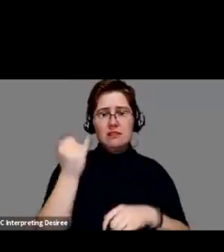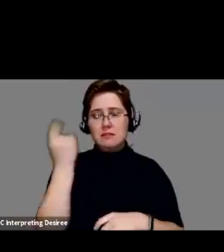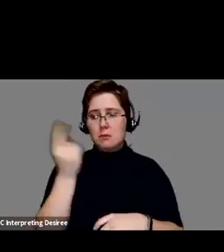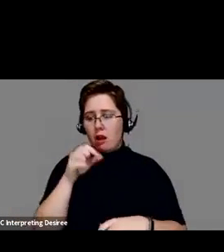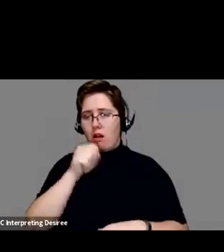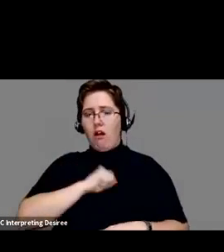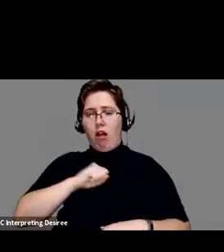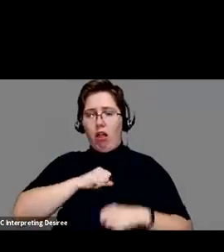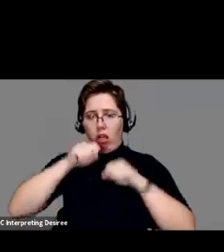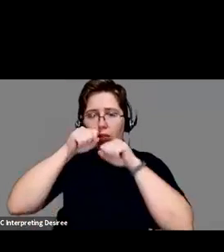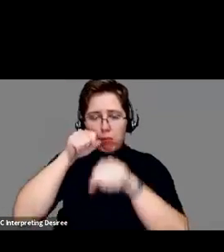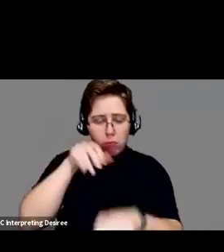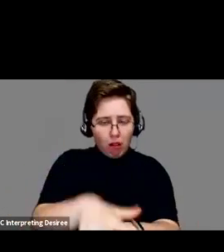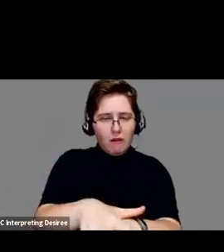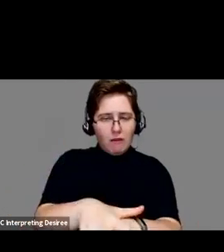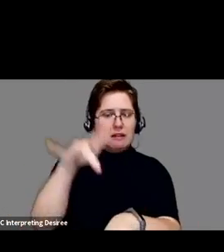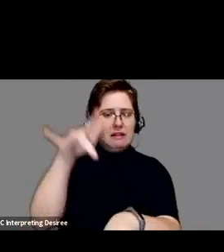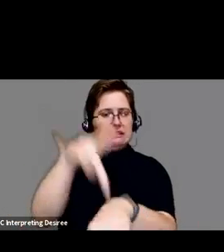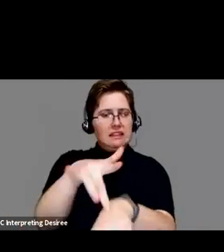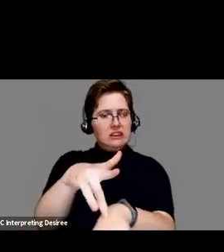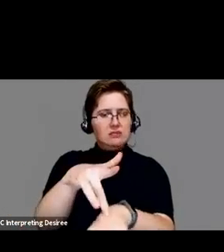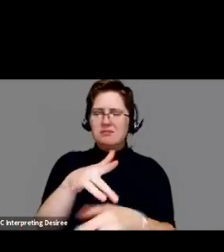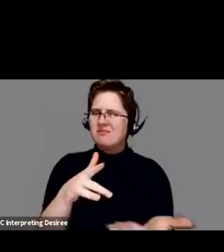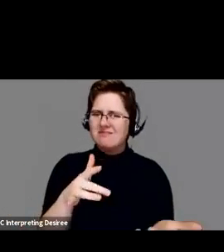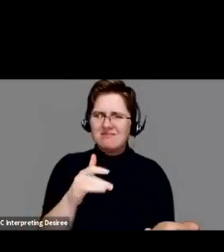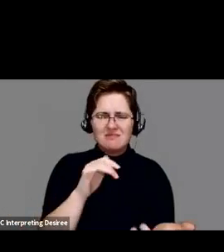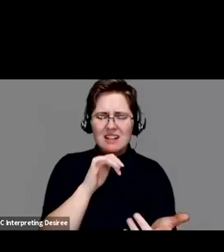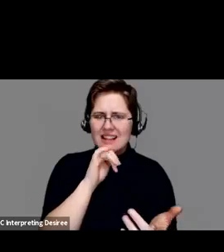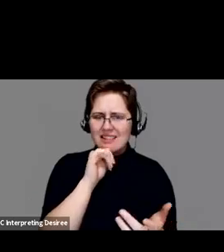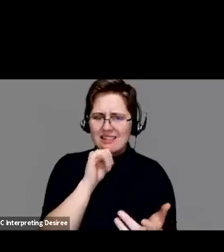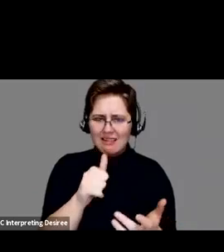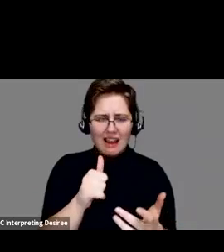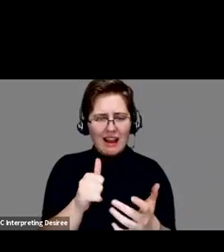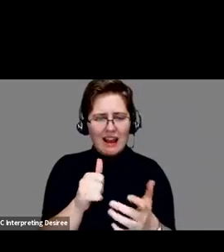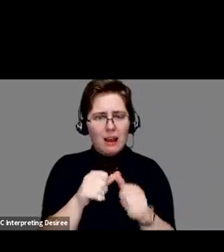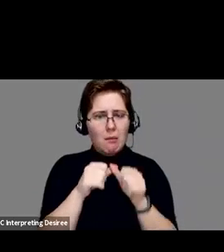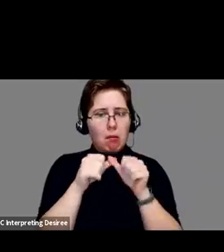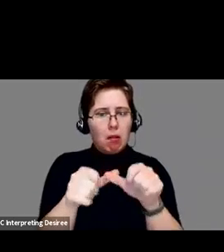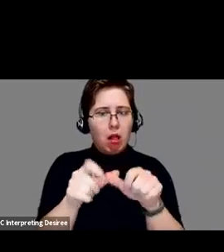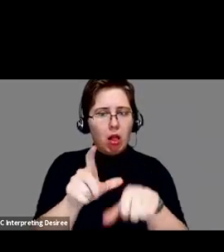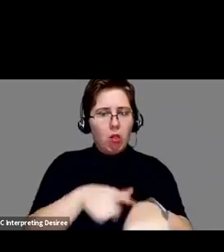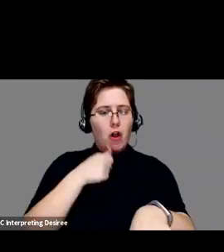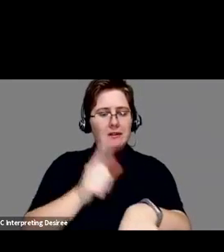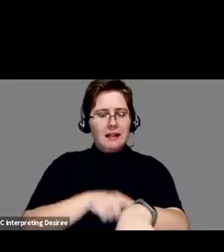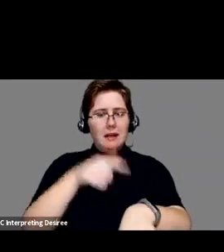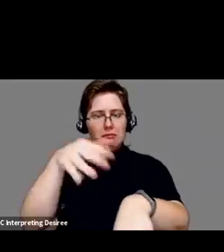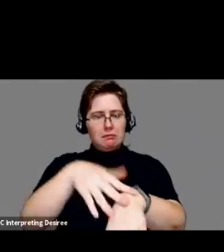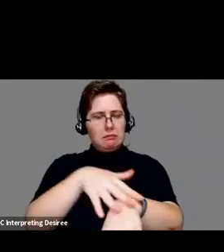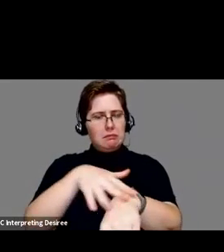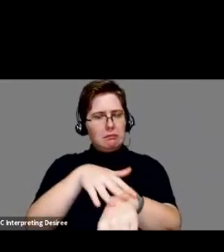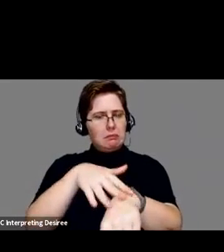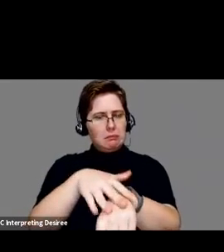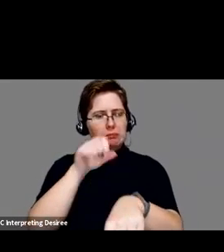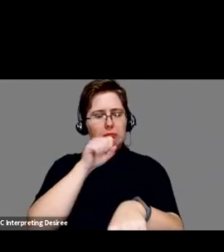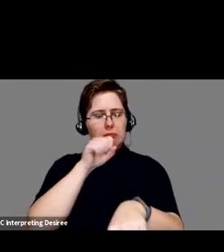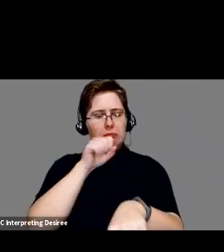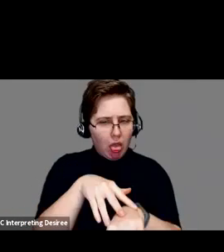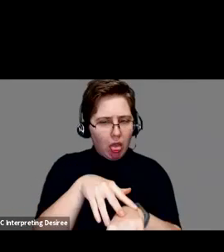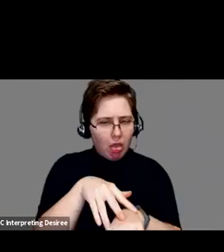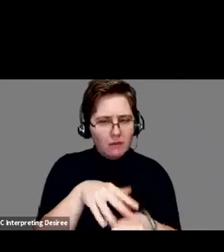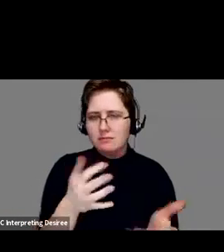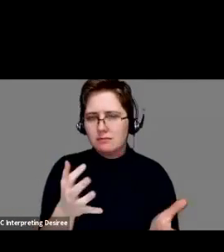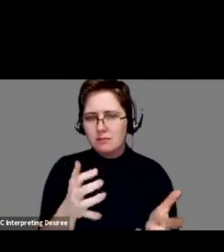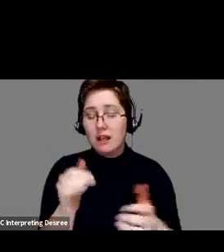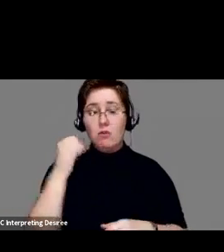or left the virus, but that doesn't appear to be terribly long lasting. So if we are maintaining our